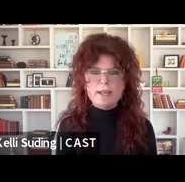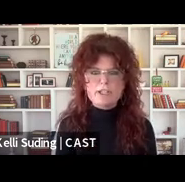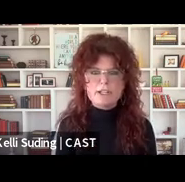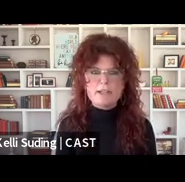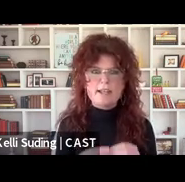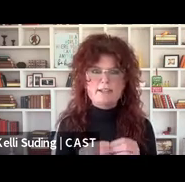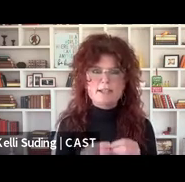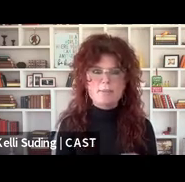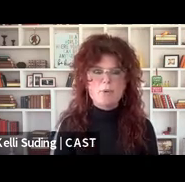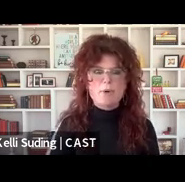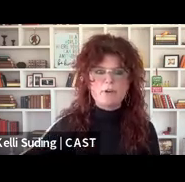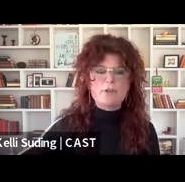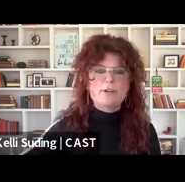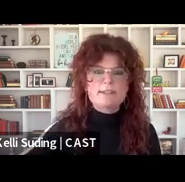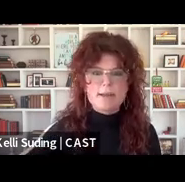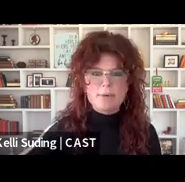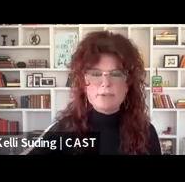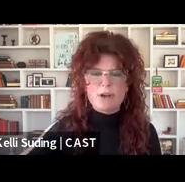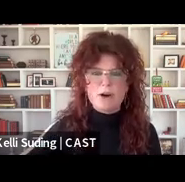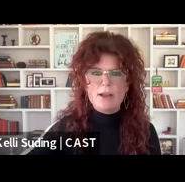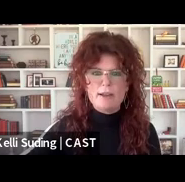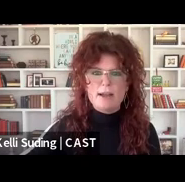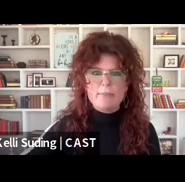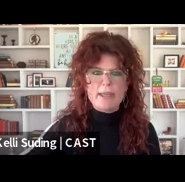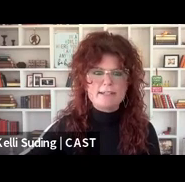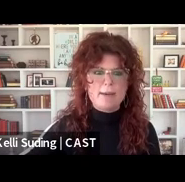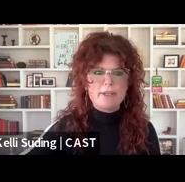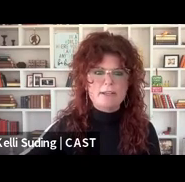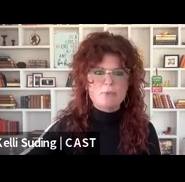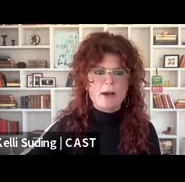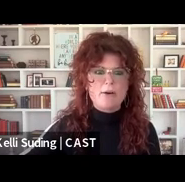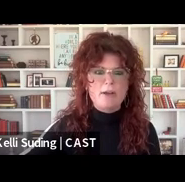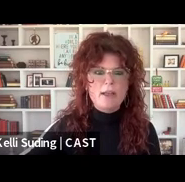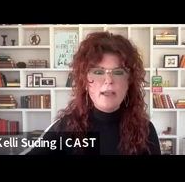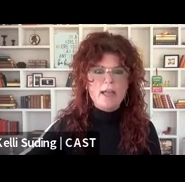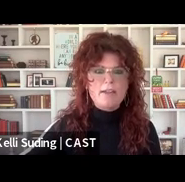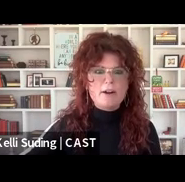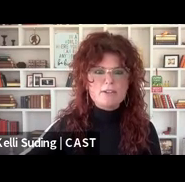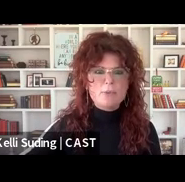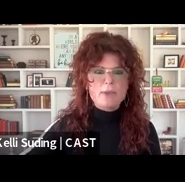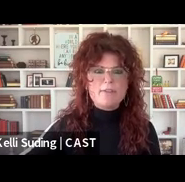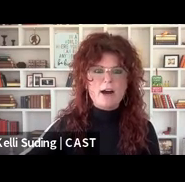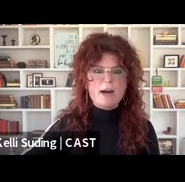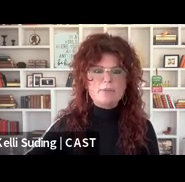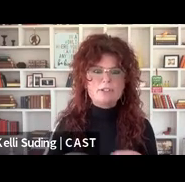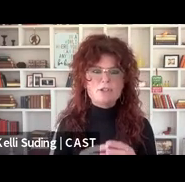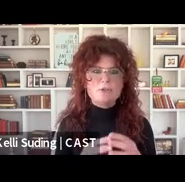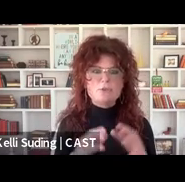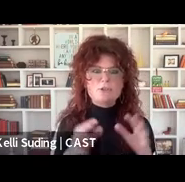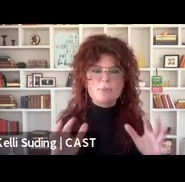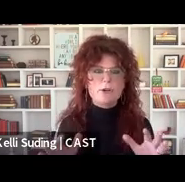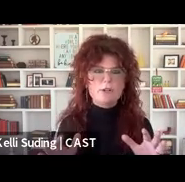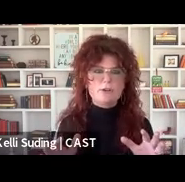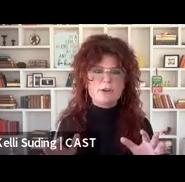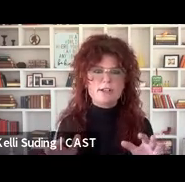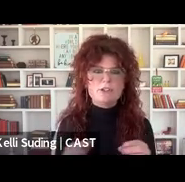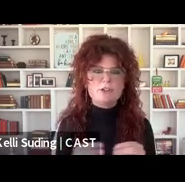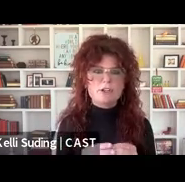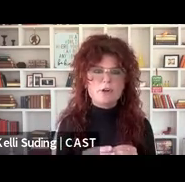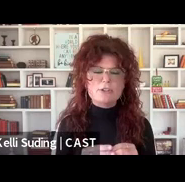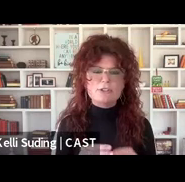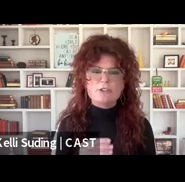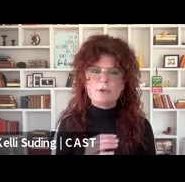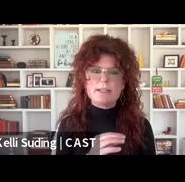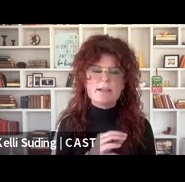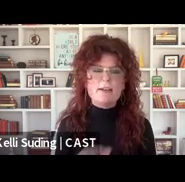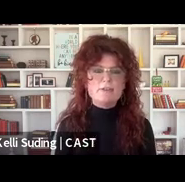further information and some further examples on that topic as well. And then also we have options to support your learning. So you're